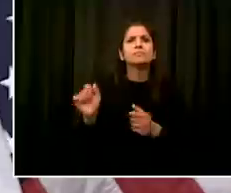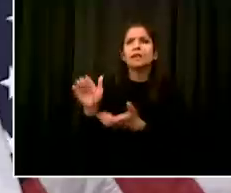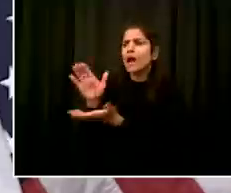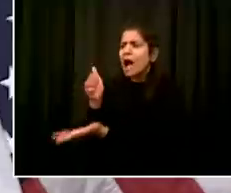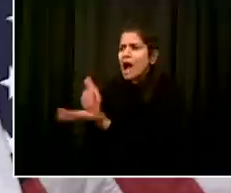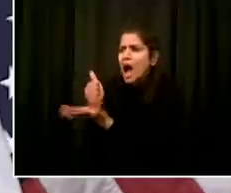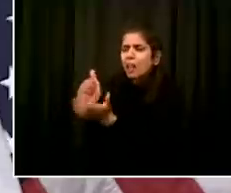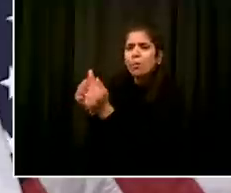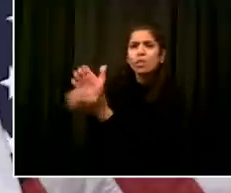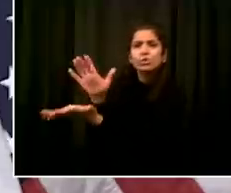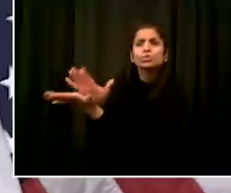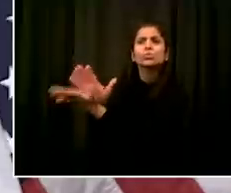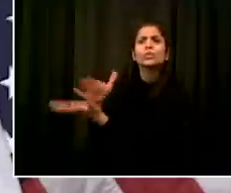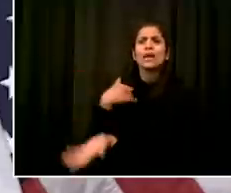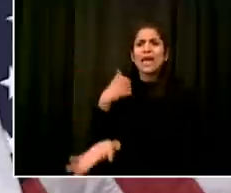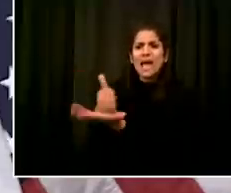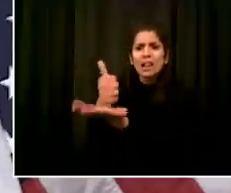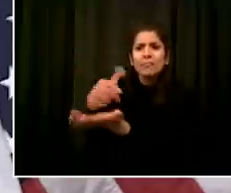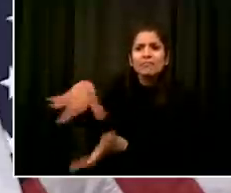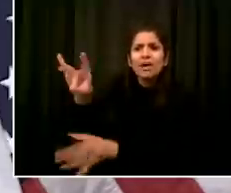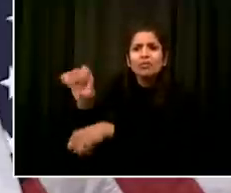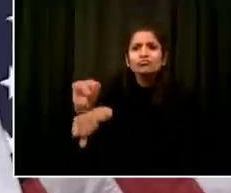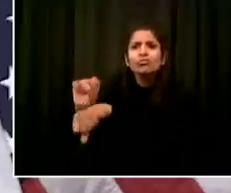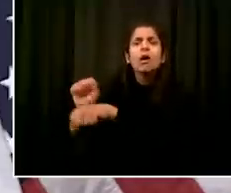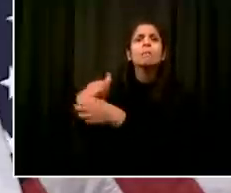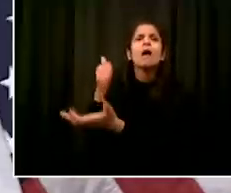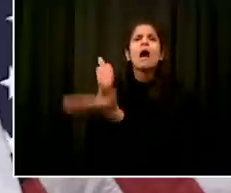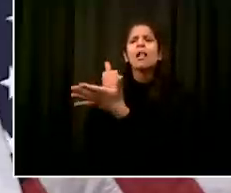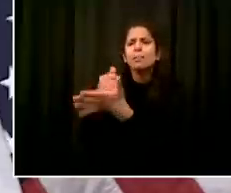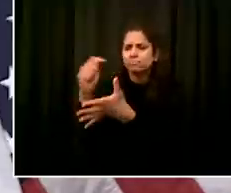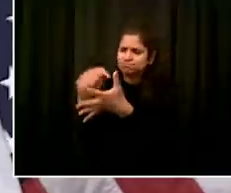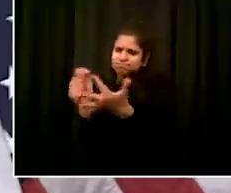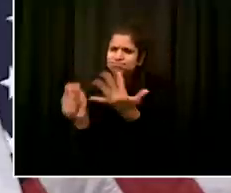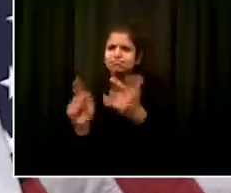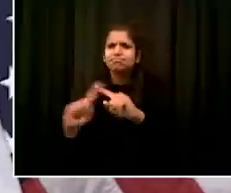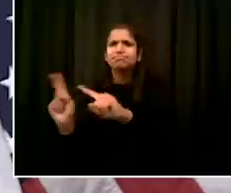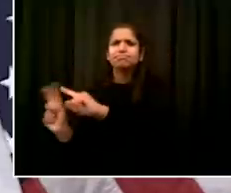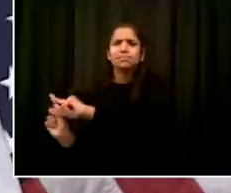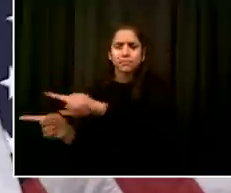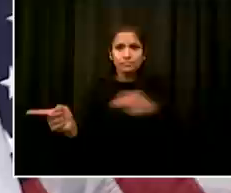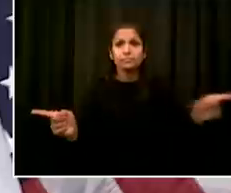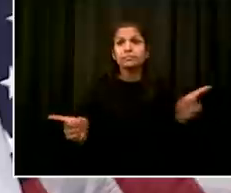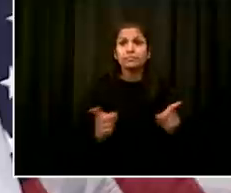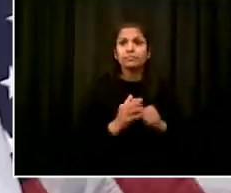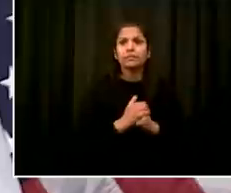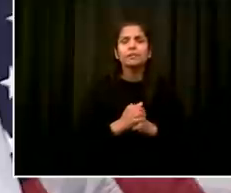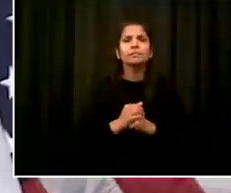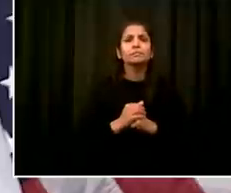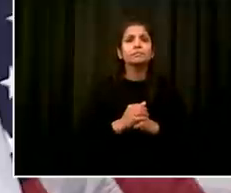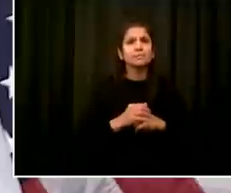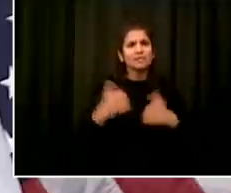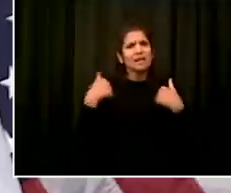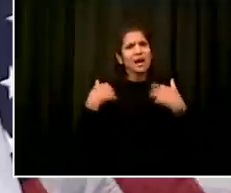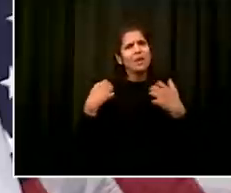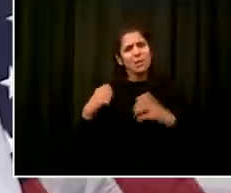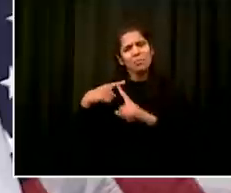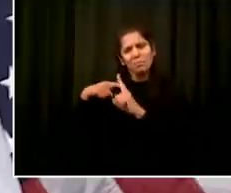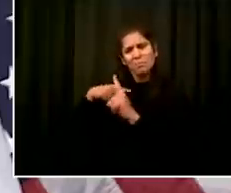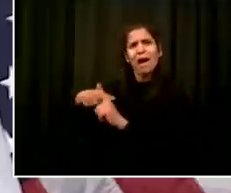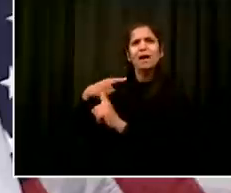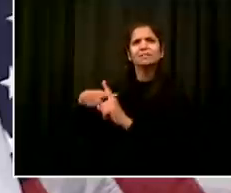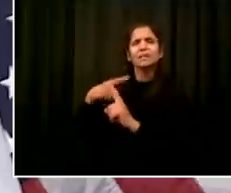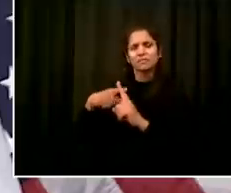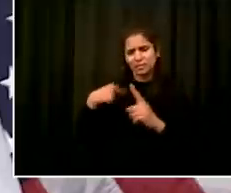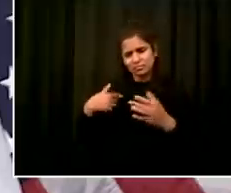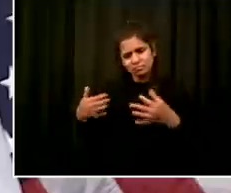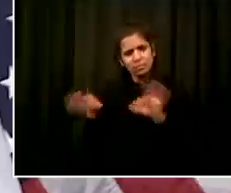is proactive, preventative, positive. That's what Commissioner Shea has laid out, and that is the future of policing in New York City, and that is what